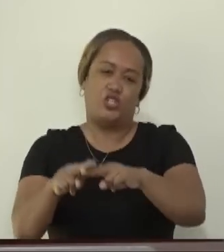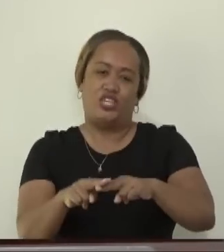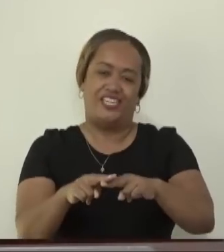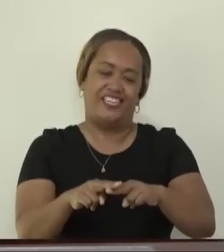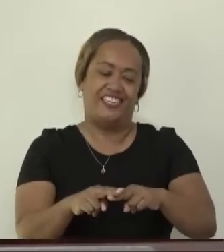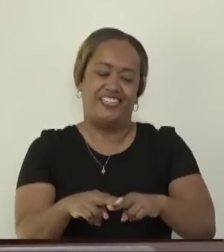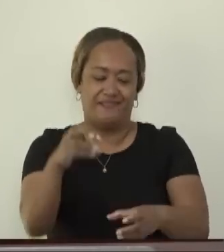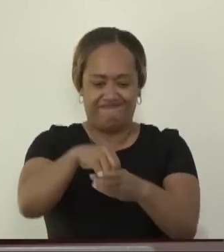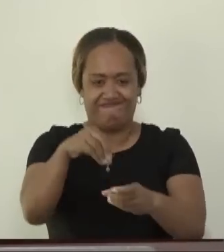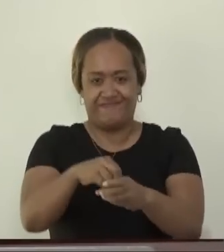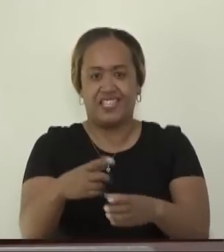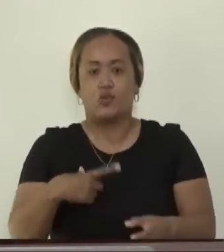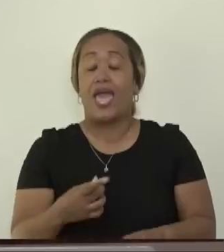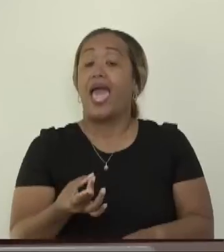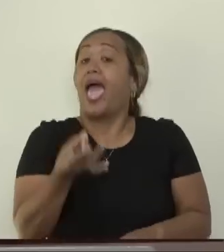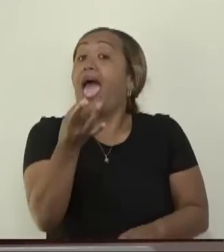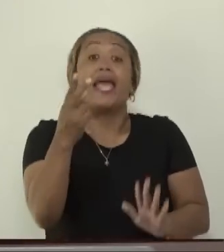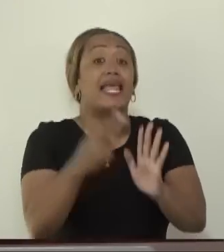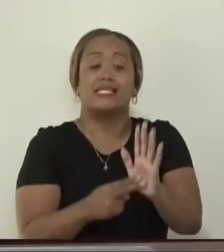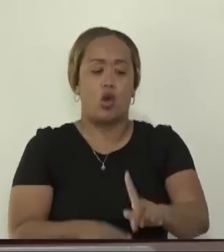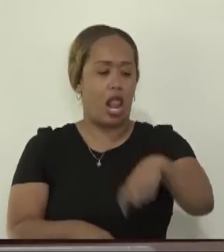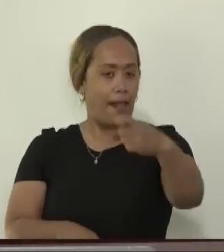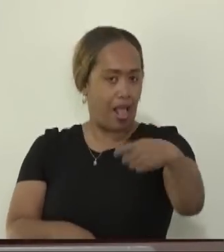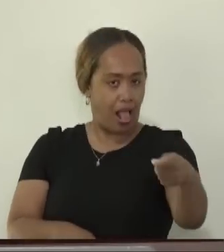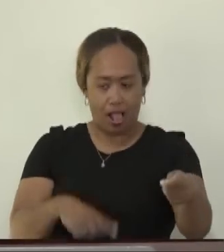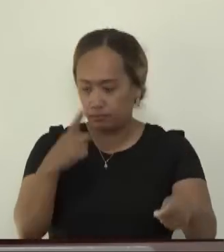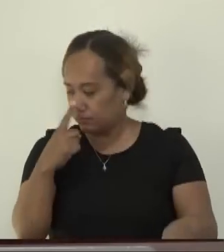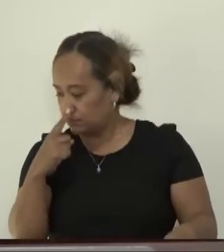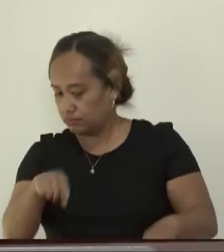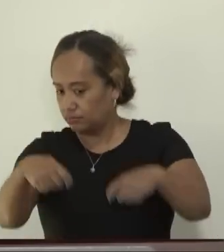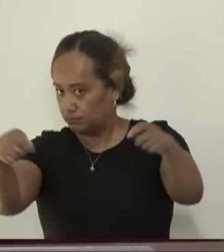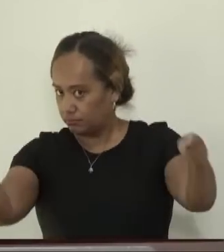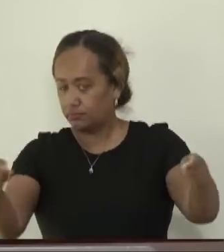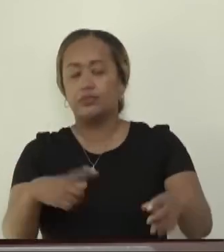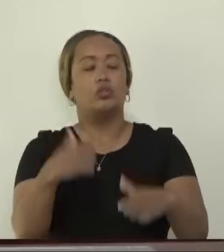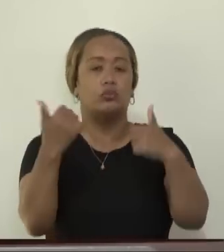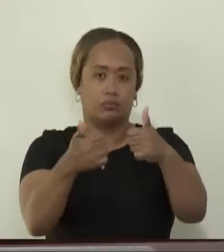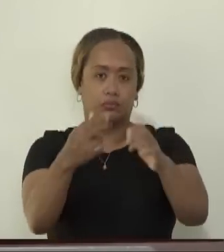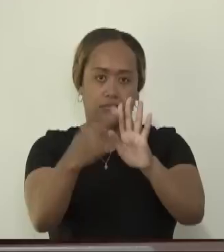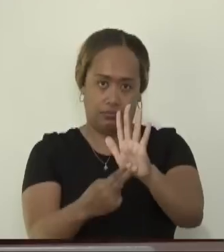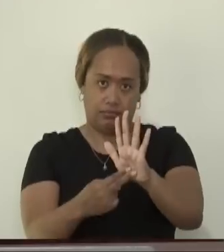well. Kindness to your neighbors is a public good. They are not just